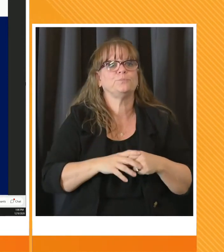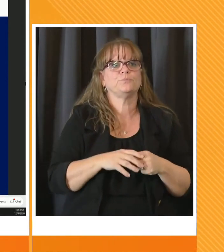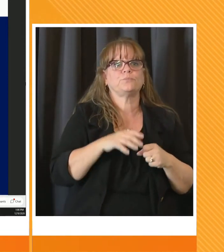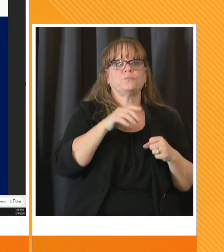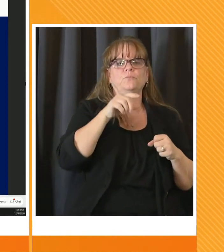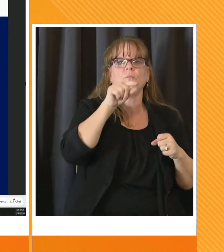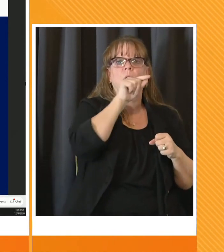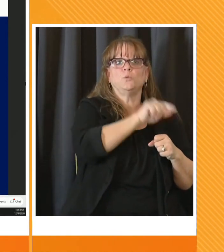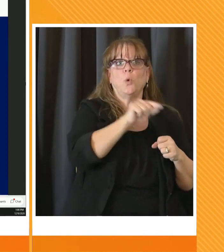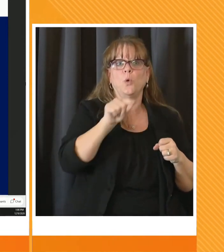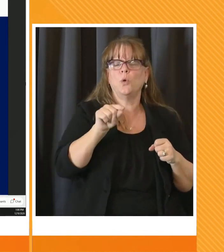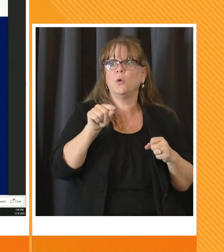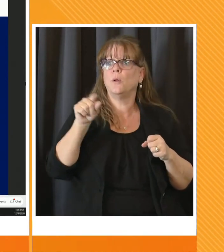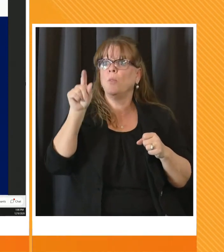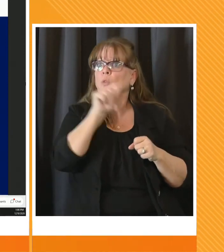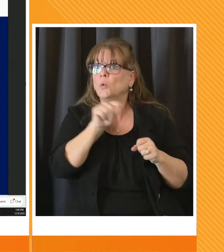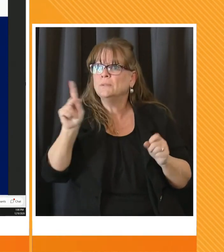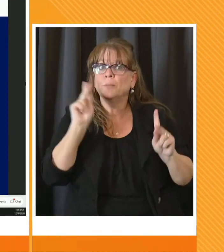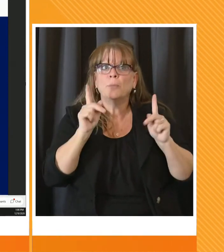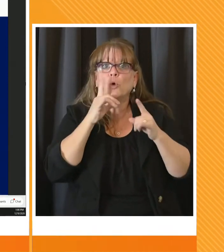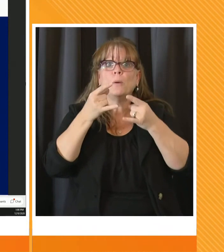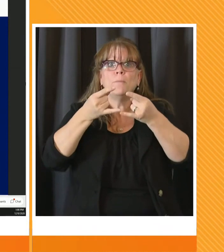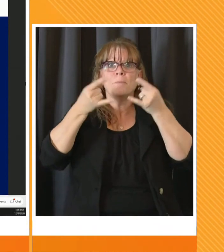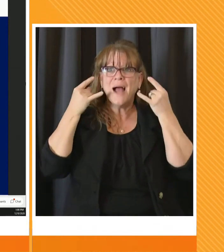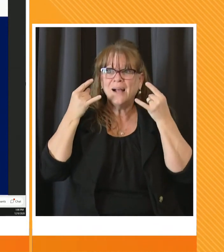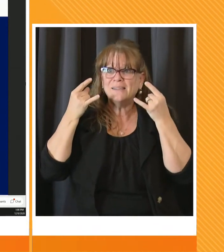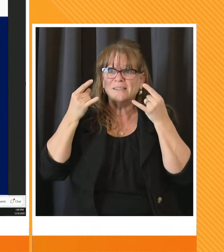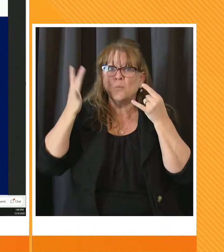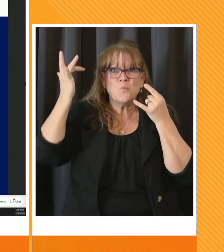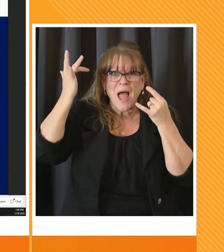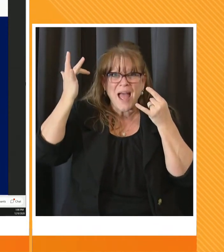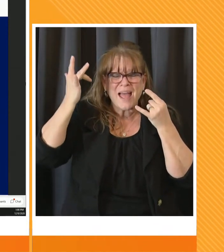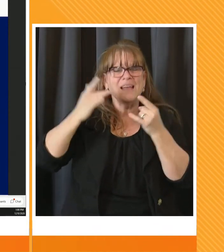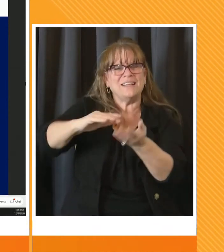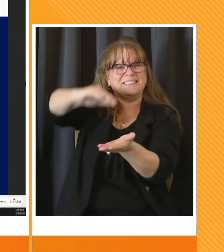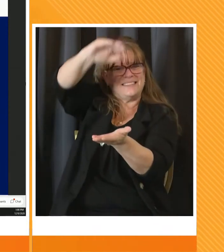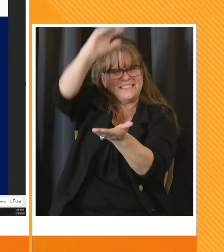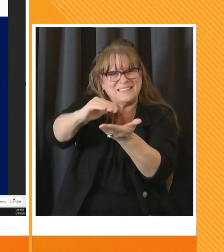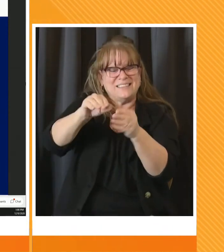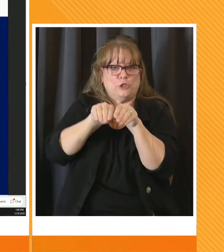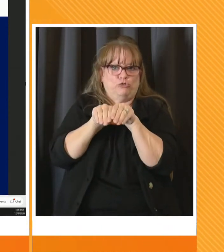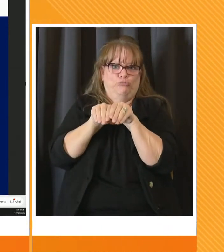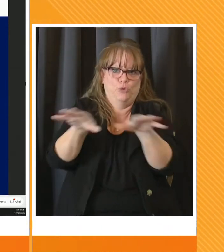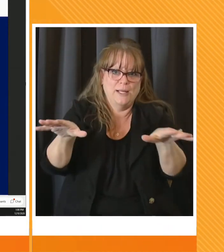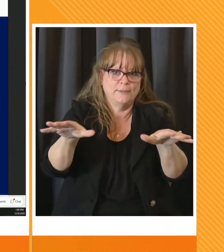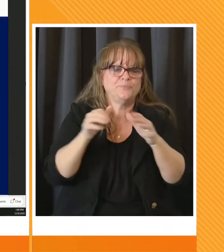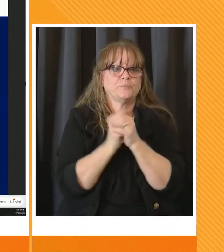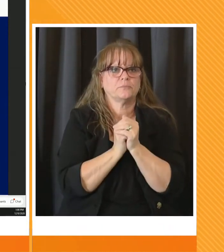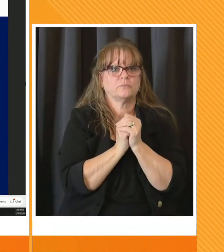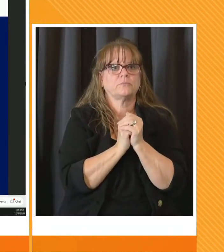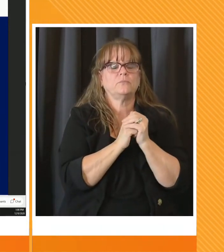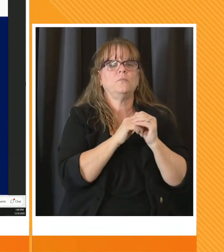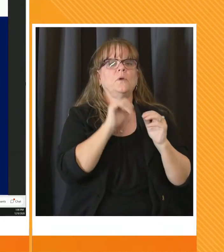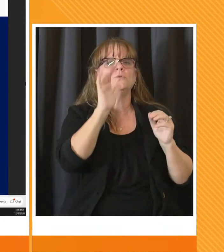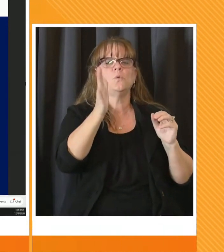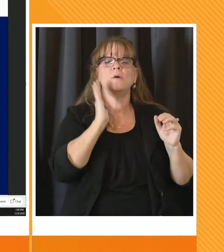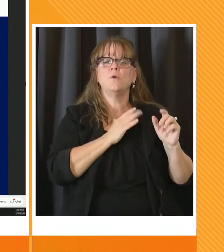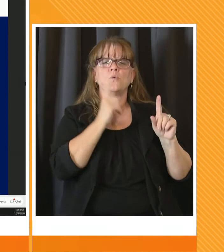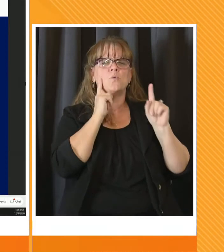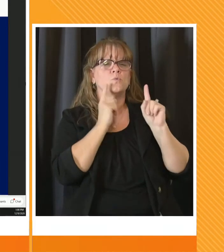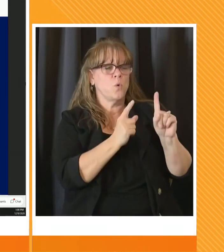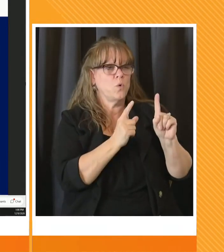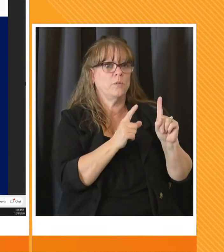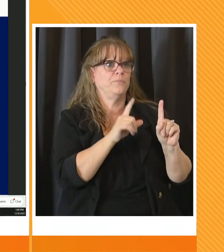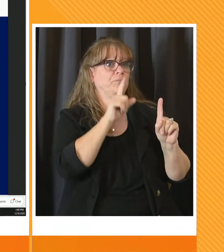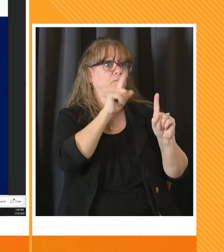That, our North Star in this response is to ensure that our healthcare system capacity is breached and that we did not have to